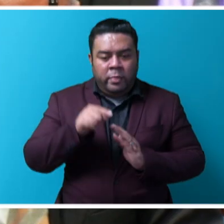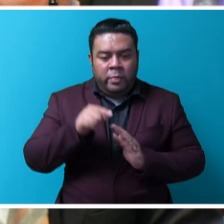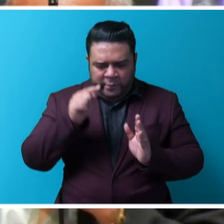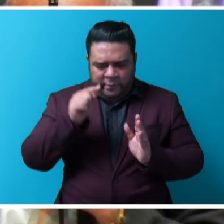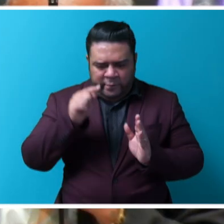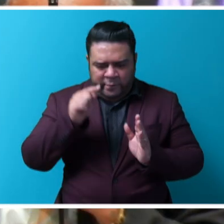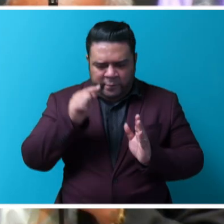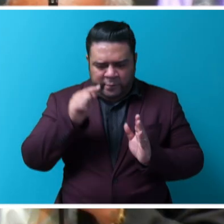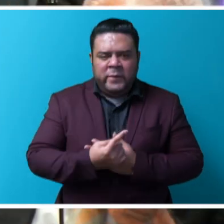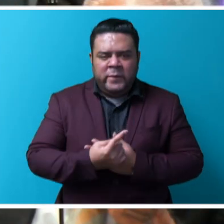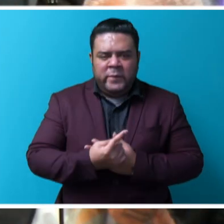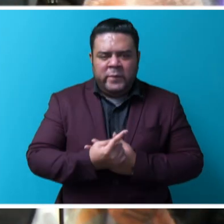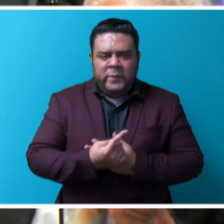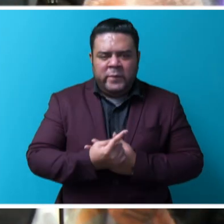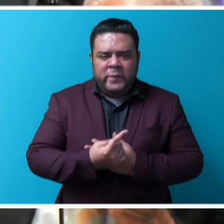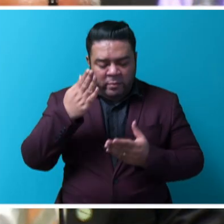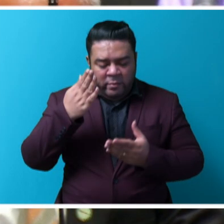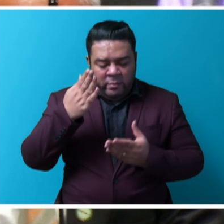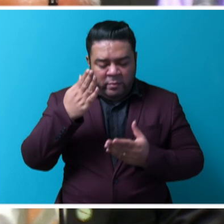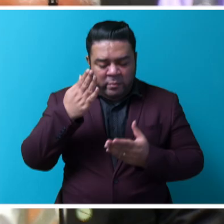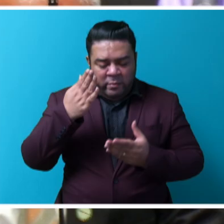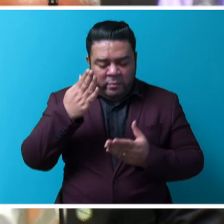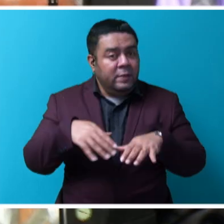448,000 under this activity is dedicated to strengthening